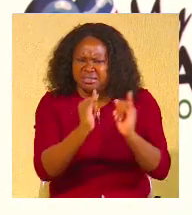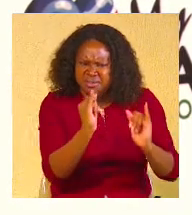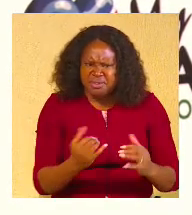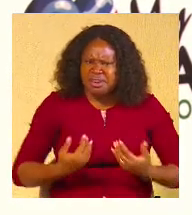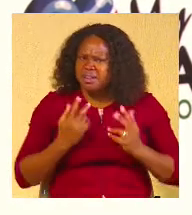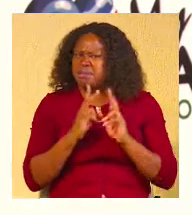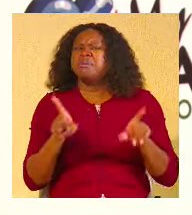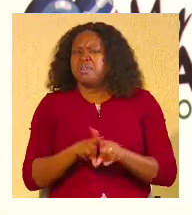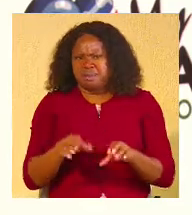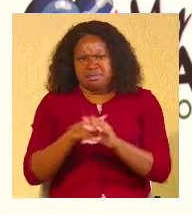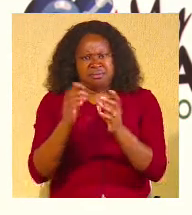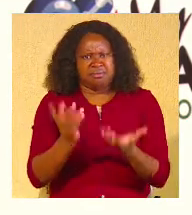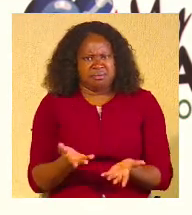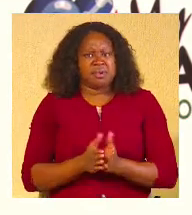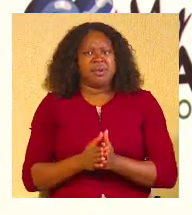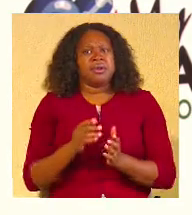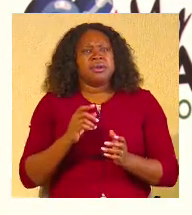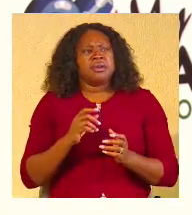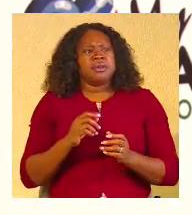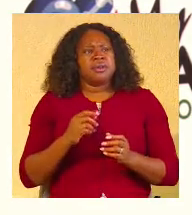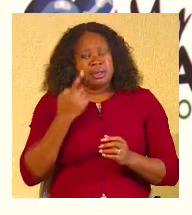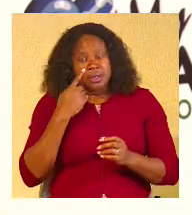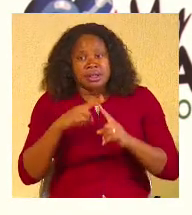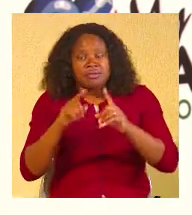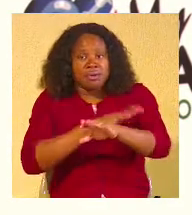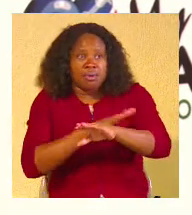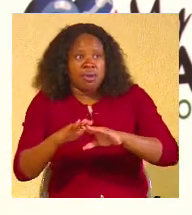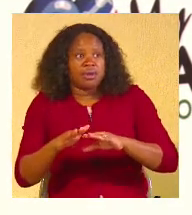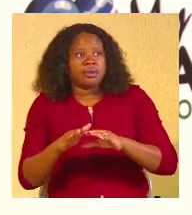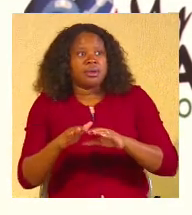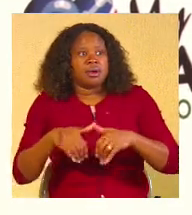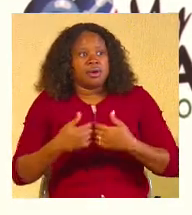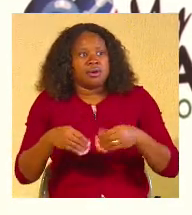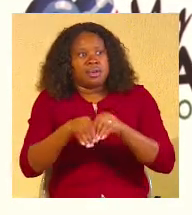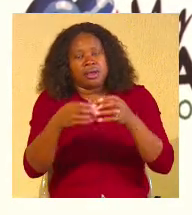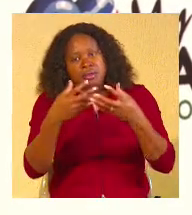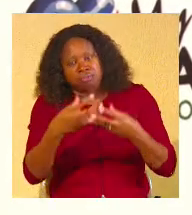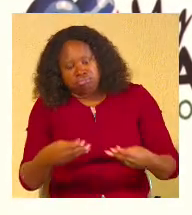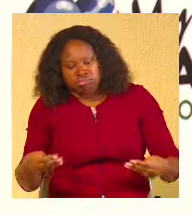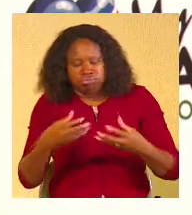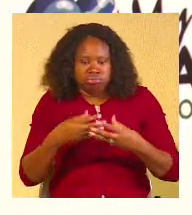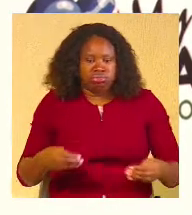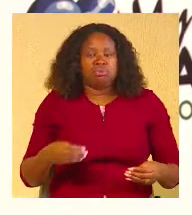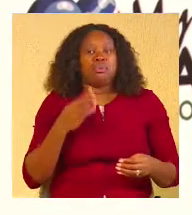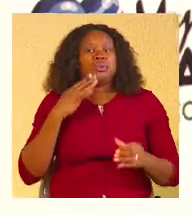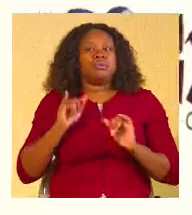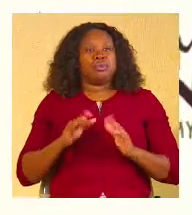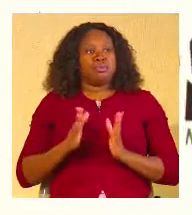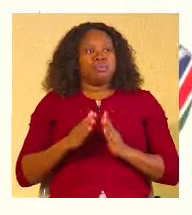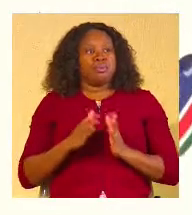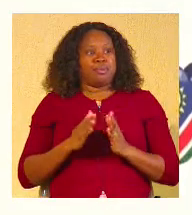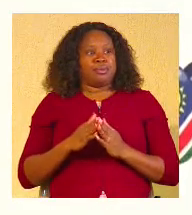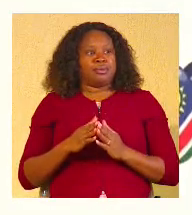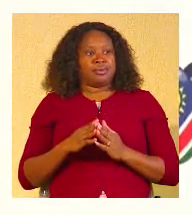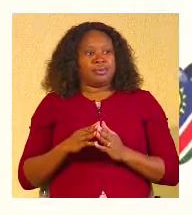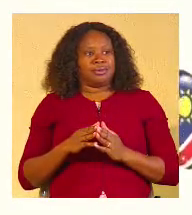as young people. So we have to ask ourselves as stakeholders. So let's find different ways of creating solutions when we are at home. And